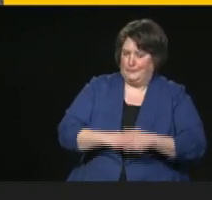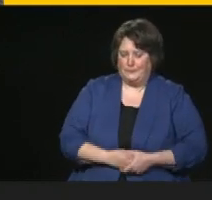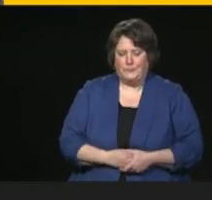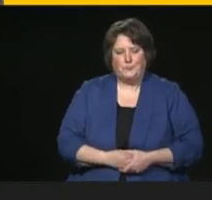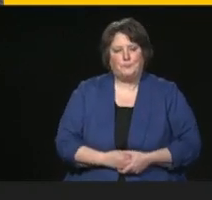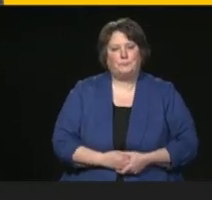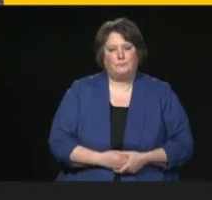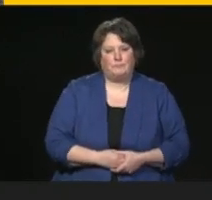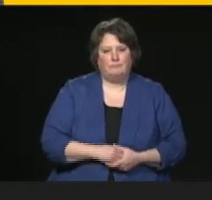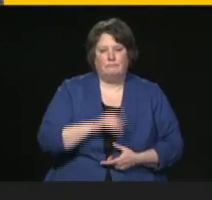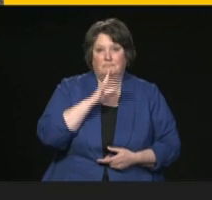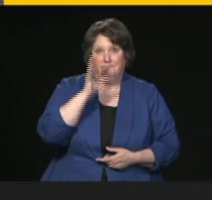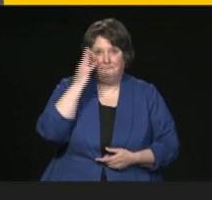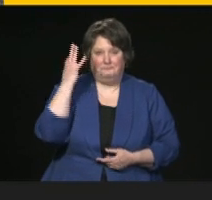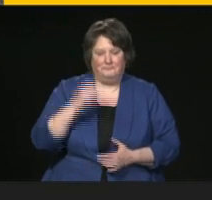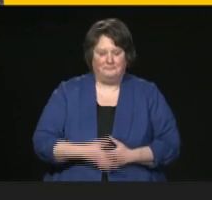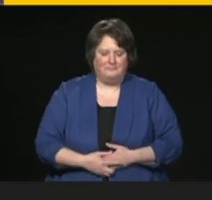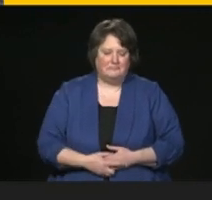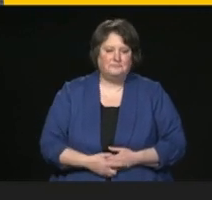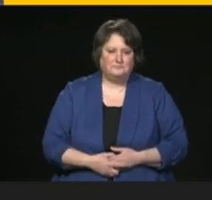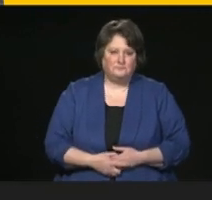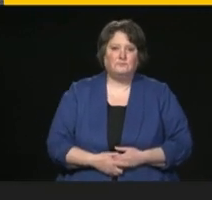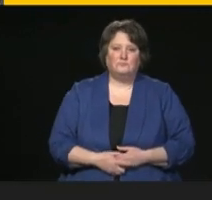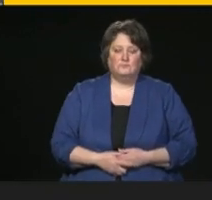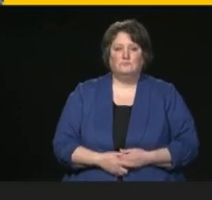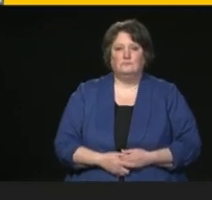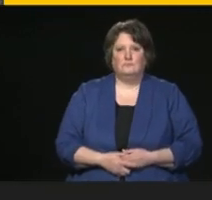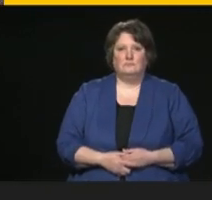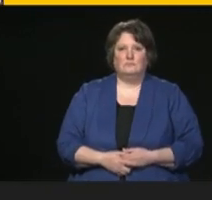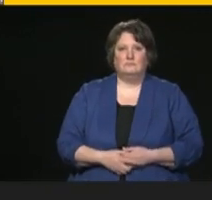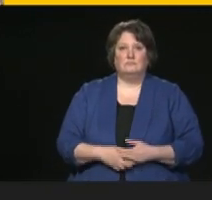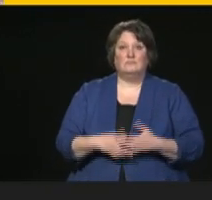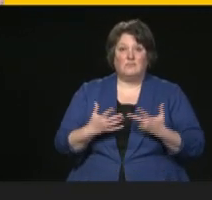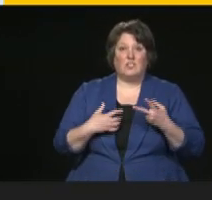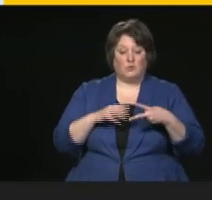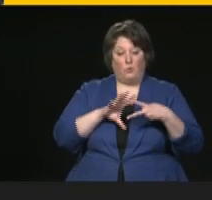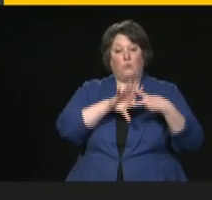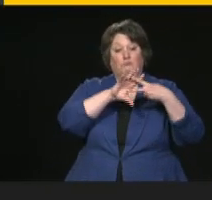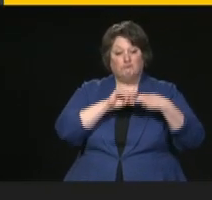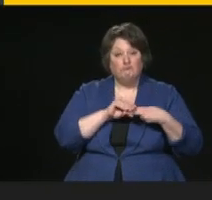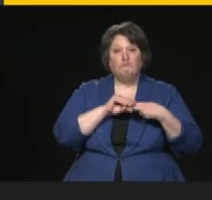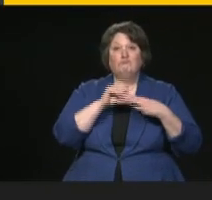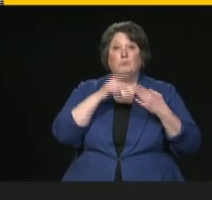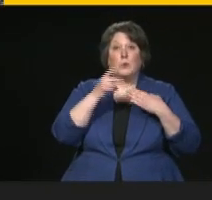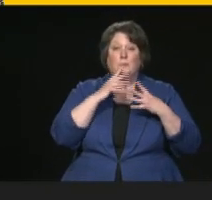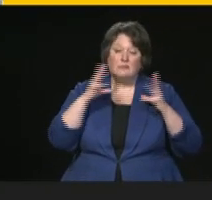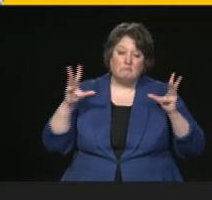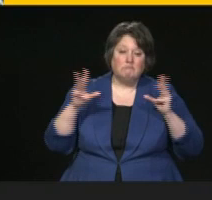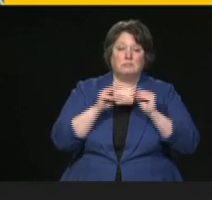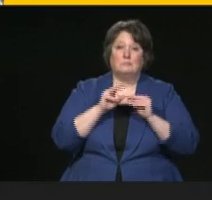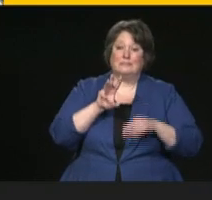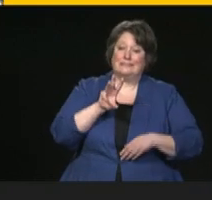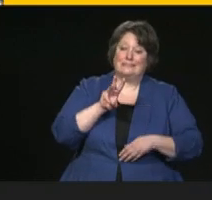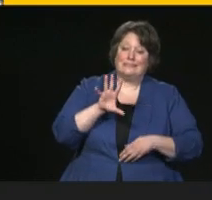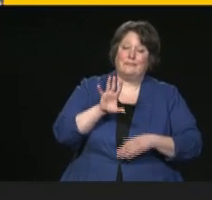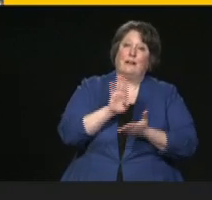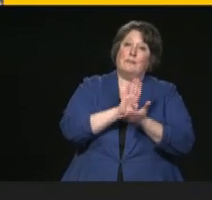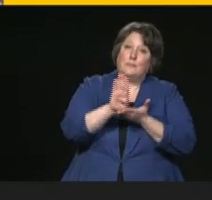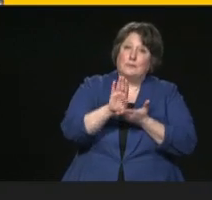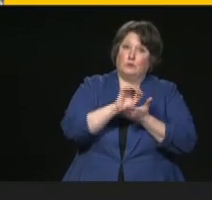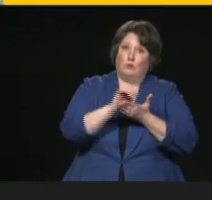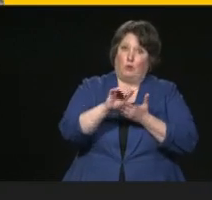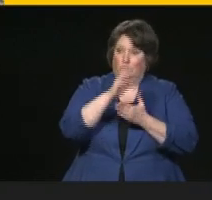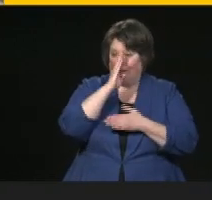together, these announcements represent $65 billion in direct support and $30 billion